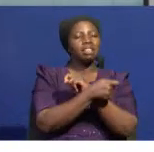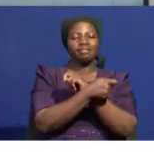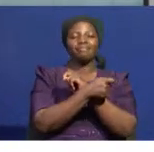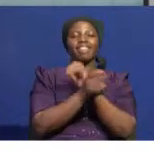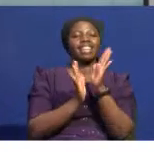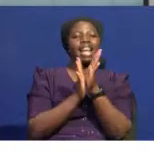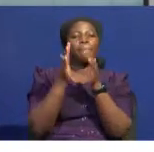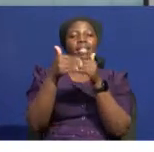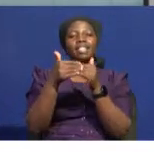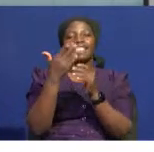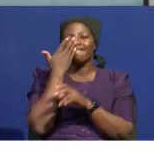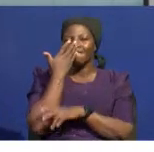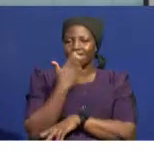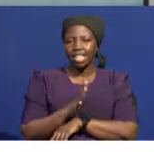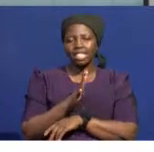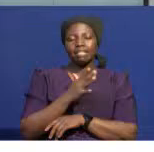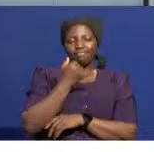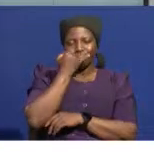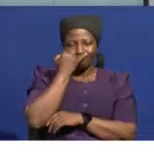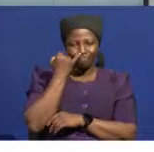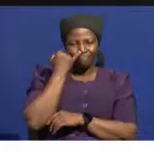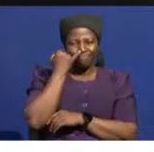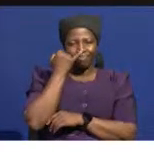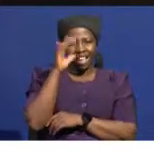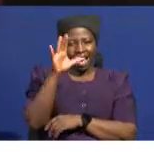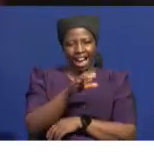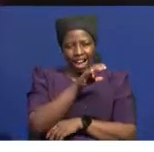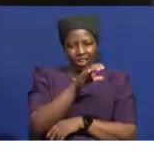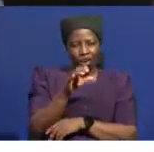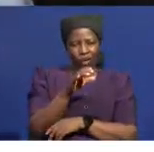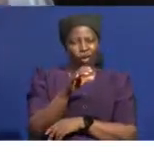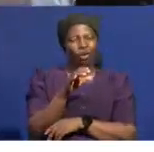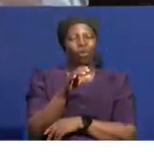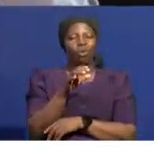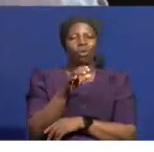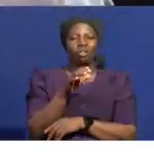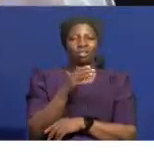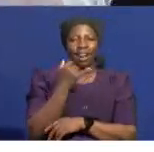addicts. Kasichana Masha tells us more.